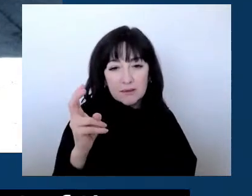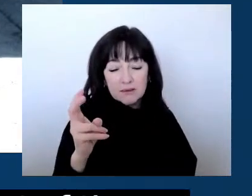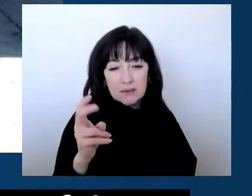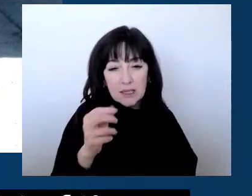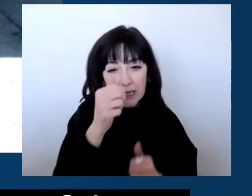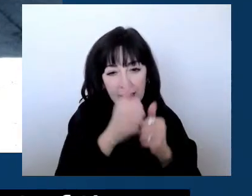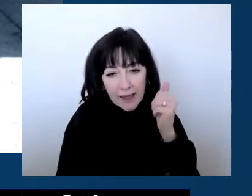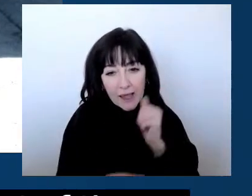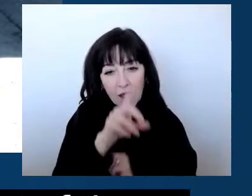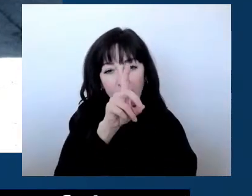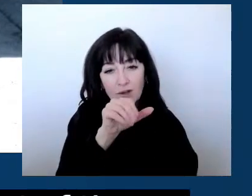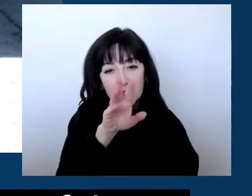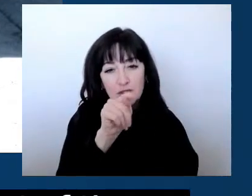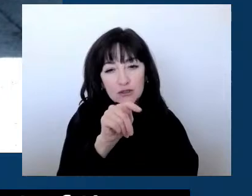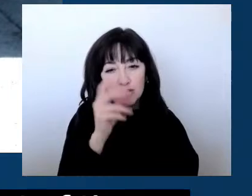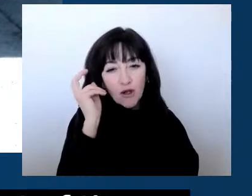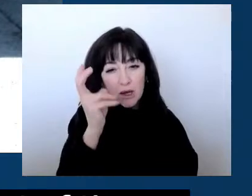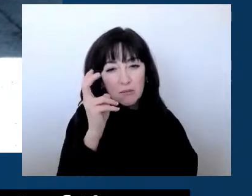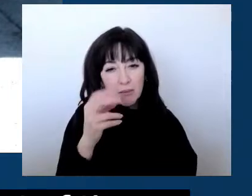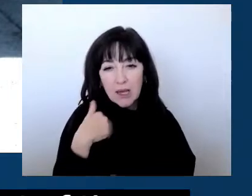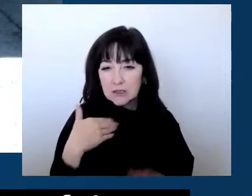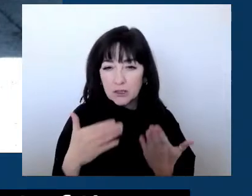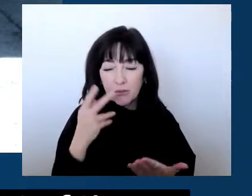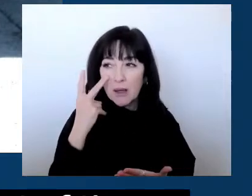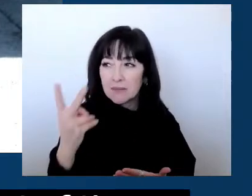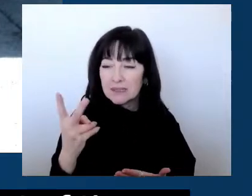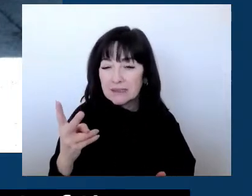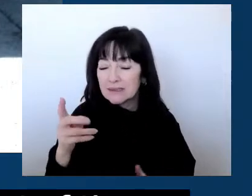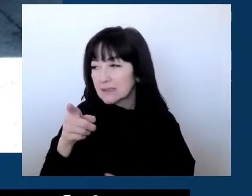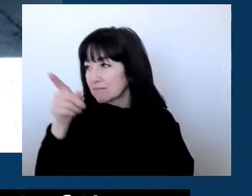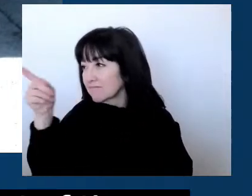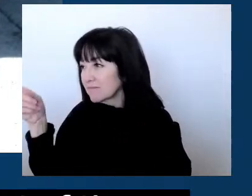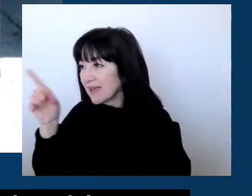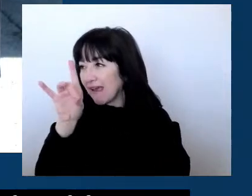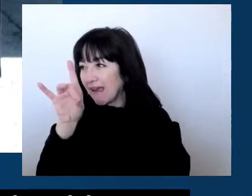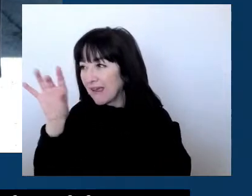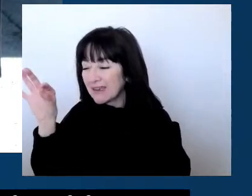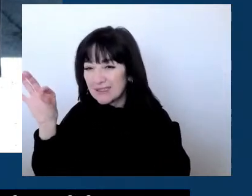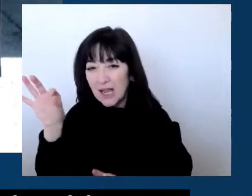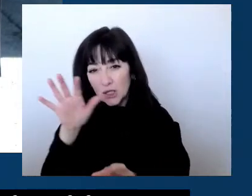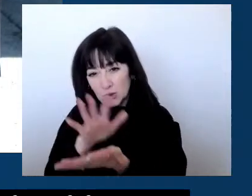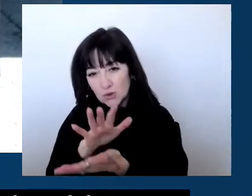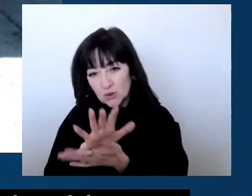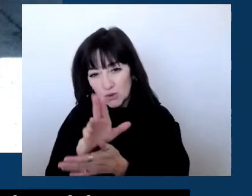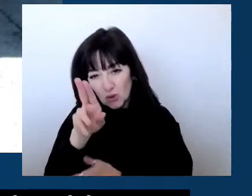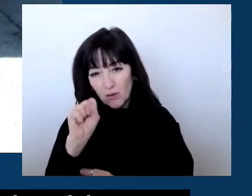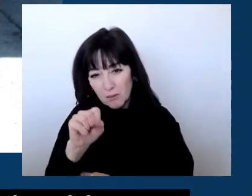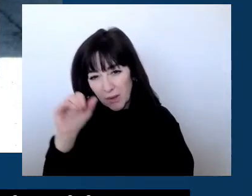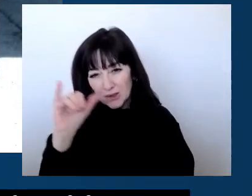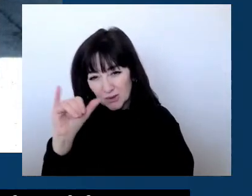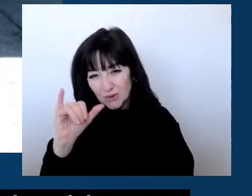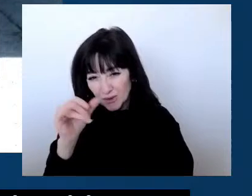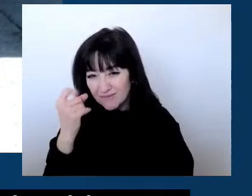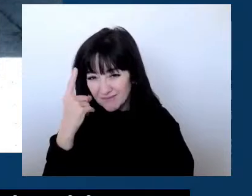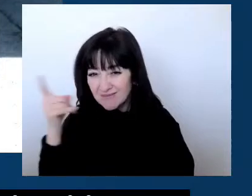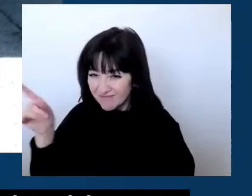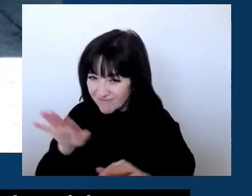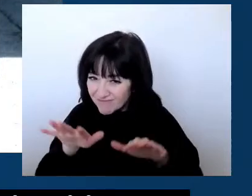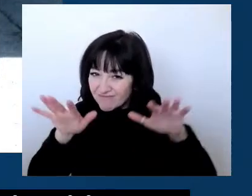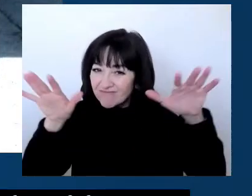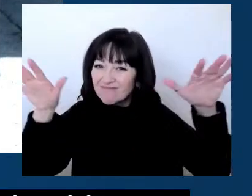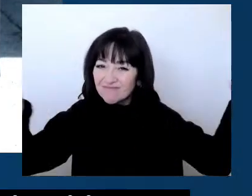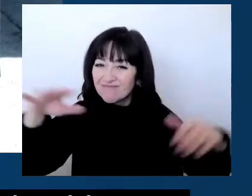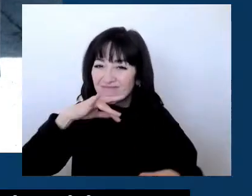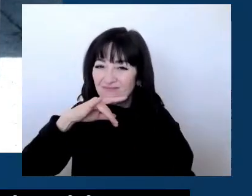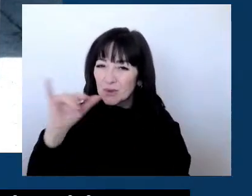I see, I probably see 8 or 9 or 10 school buses. And the question is, they put out a lot of, they burn diesel, they put out a lot of emissions. The question is, what do we